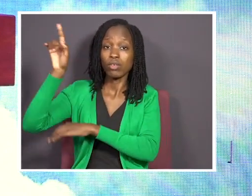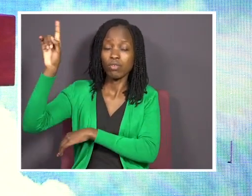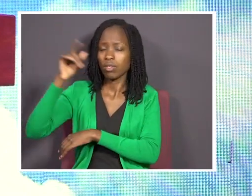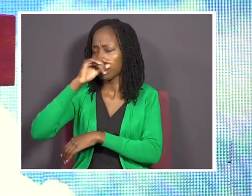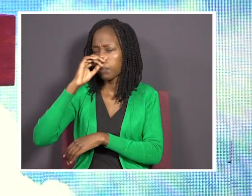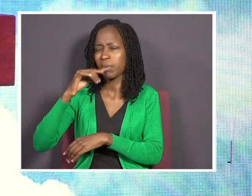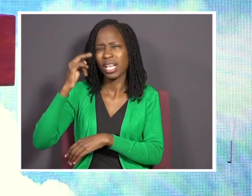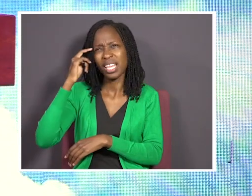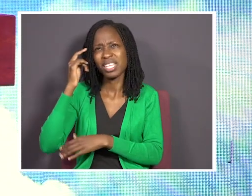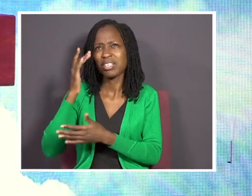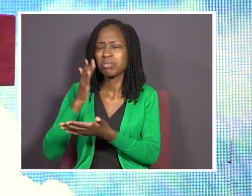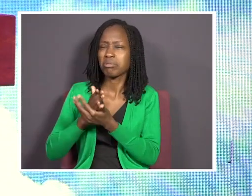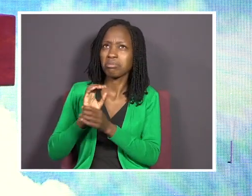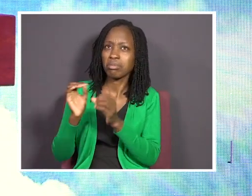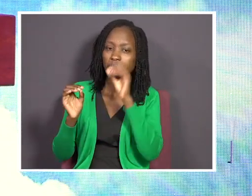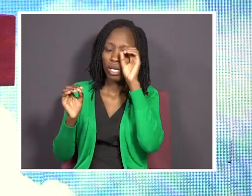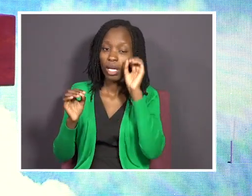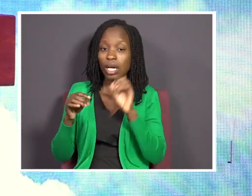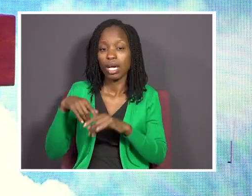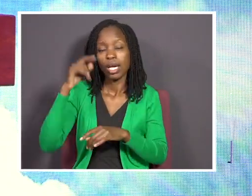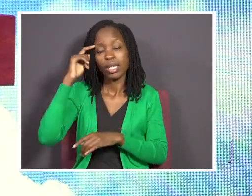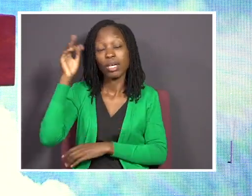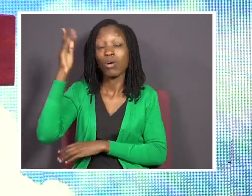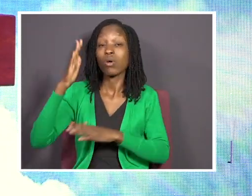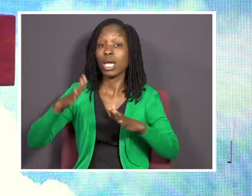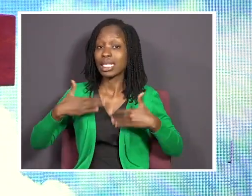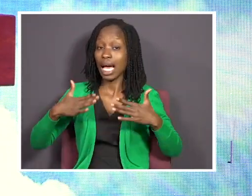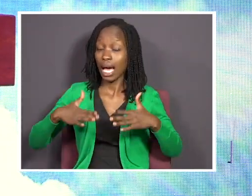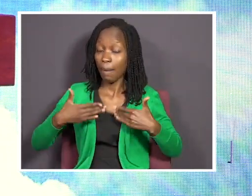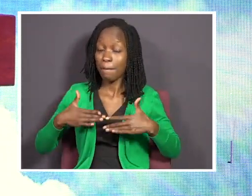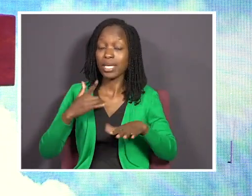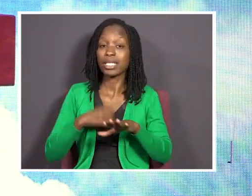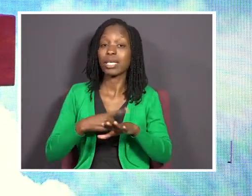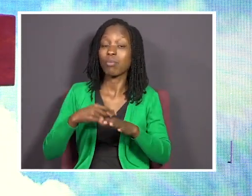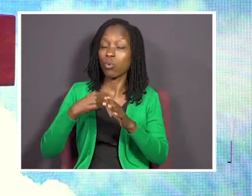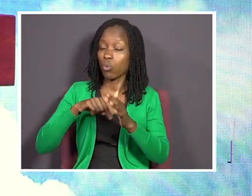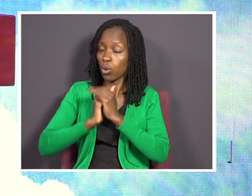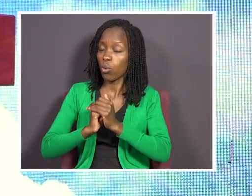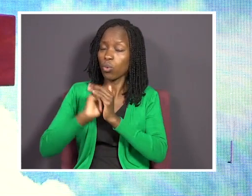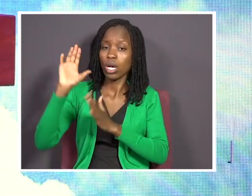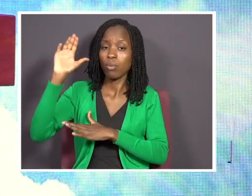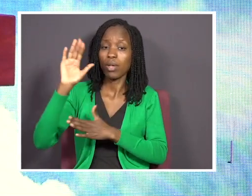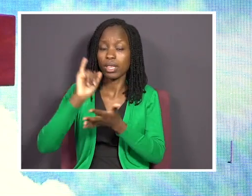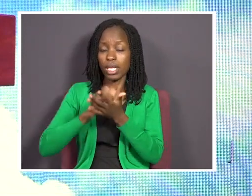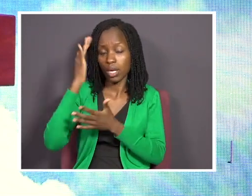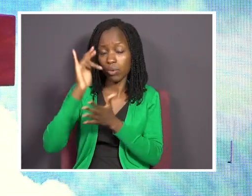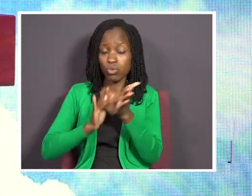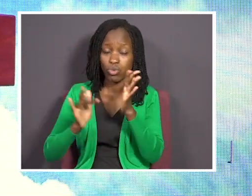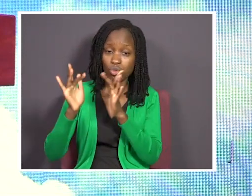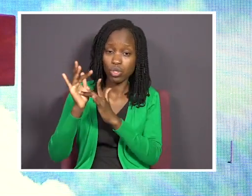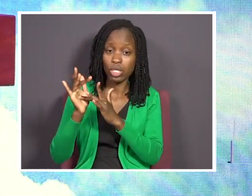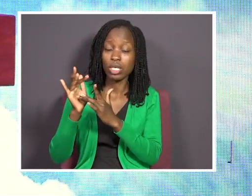don't think he would, I think he is very happy when we adore him. No wonder Jesus